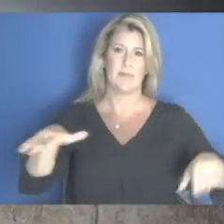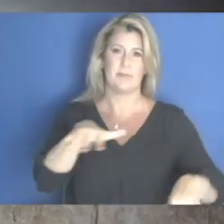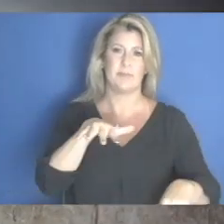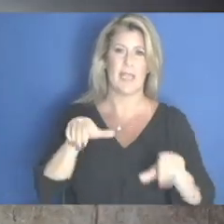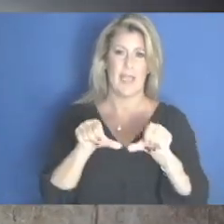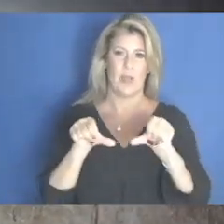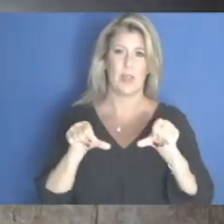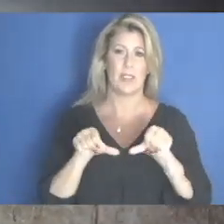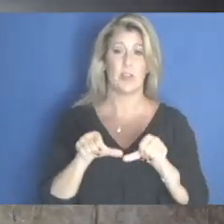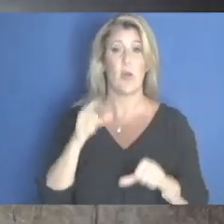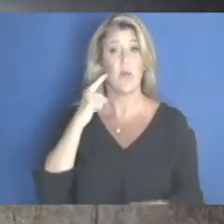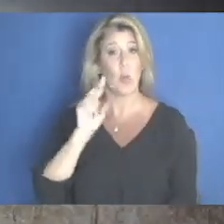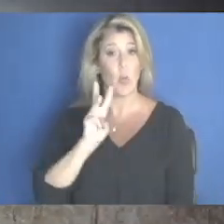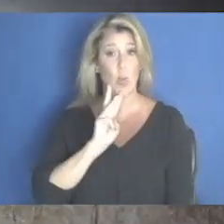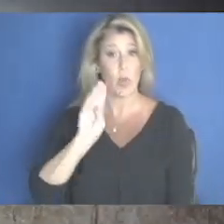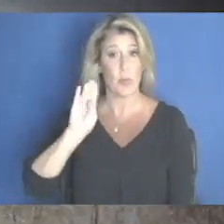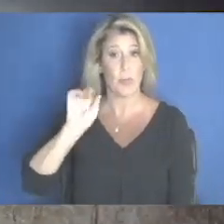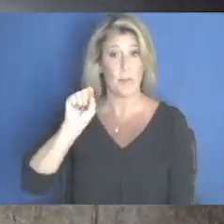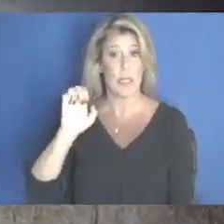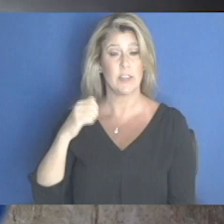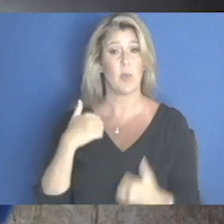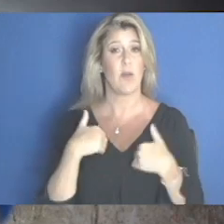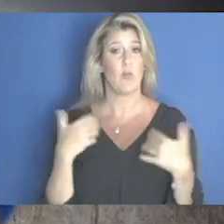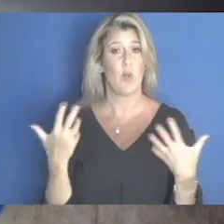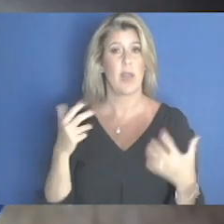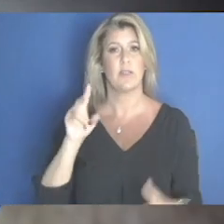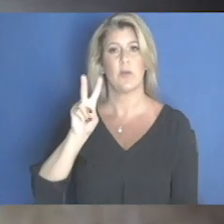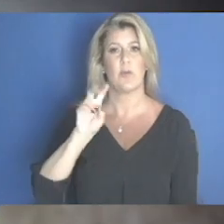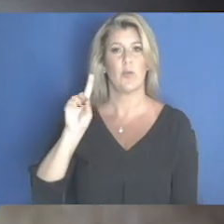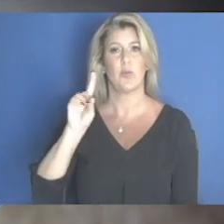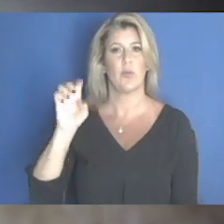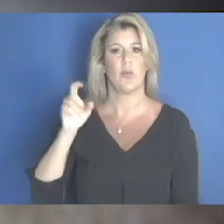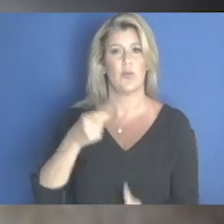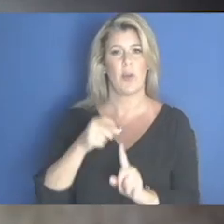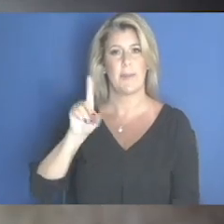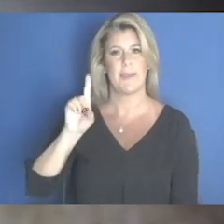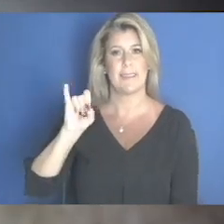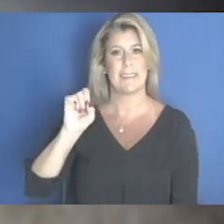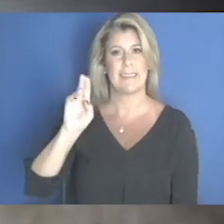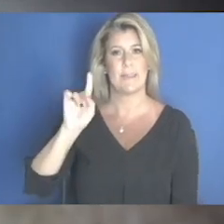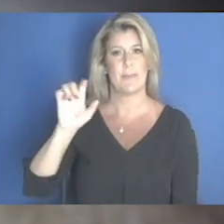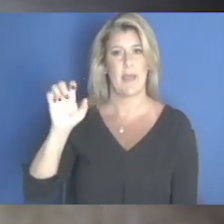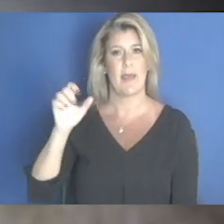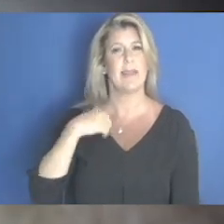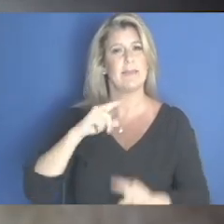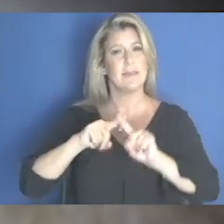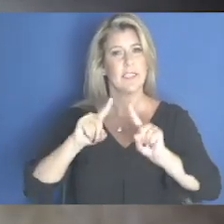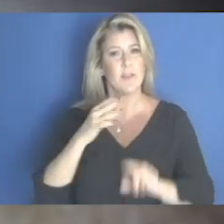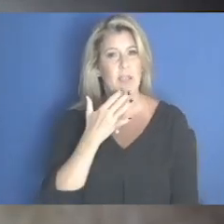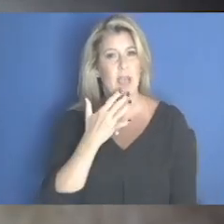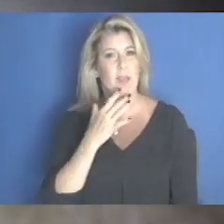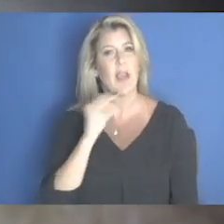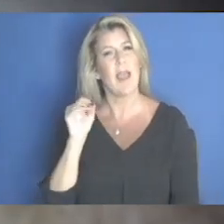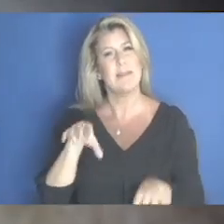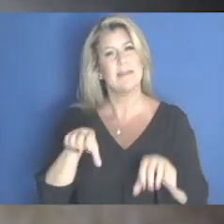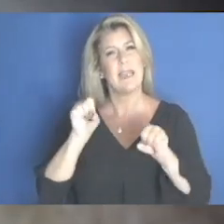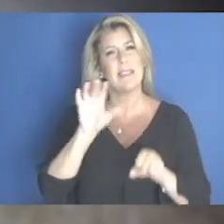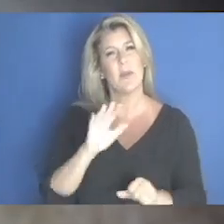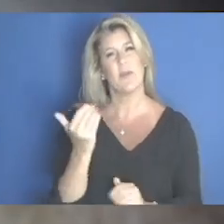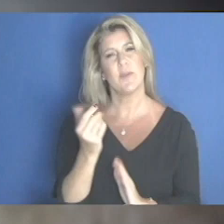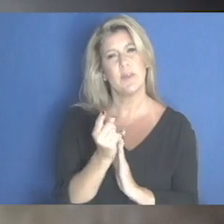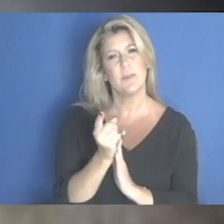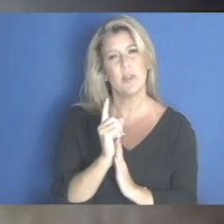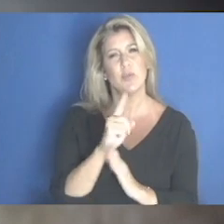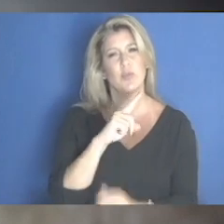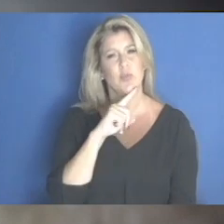stain, Dixie Belle has Voodoo gel stain. It comes in different shades and it takes 15 minutes to dry,